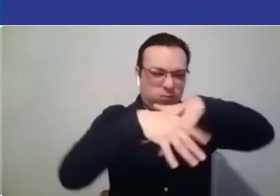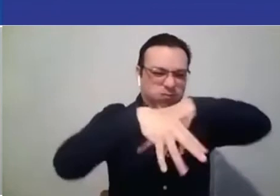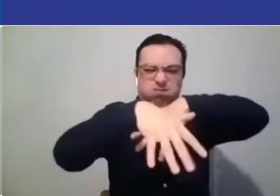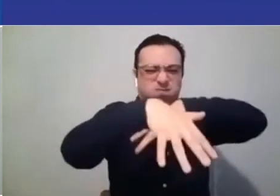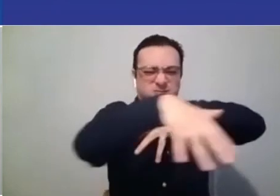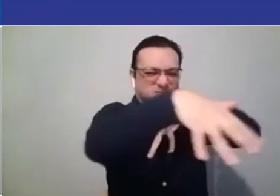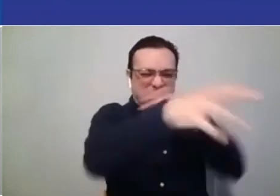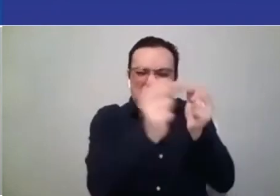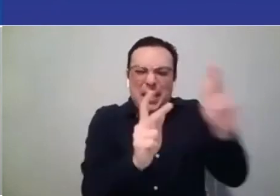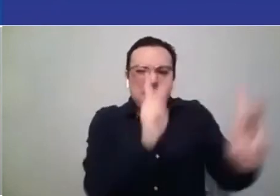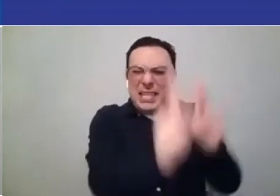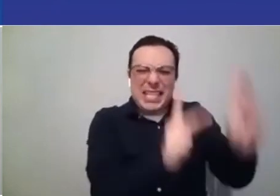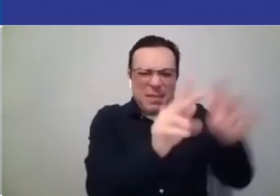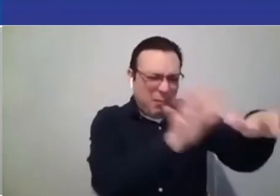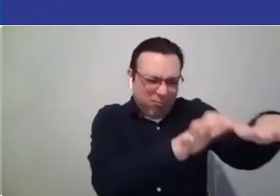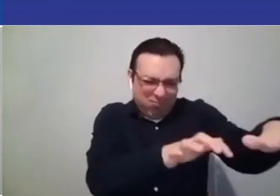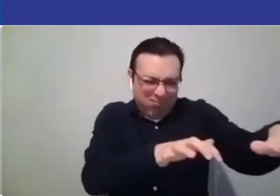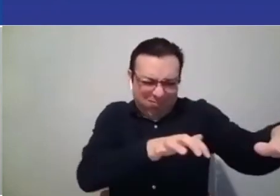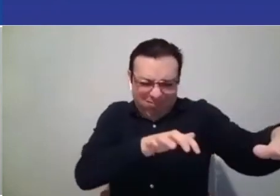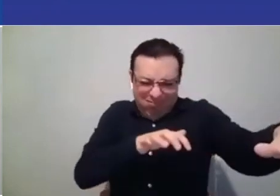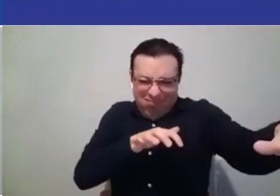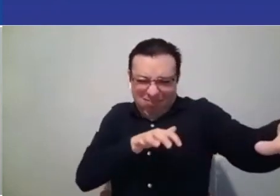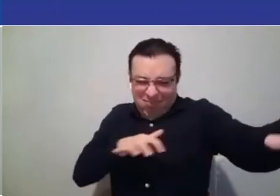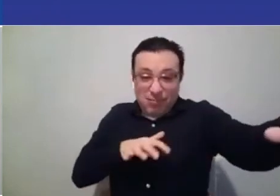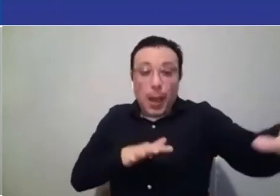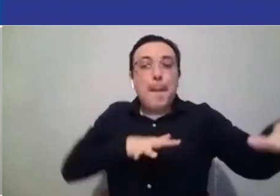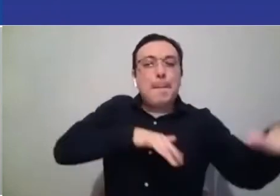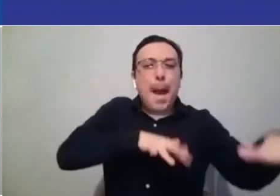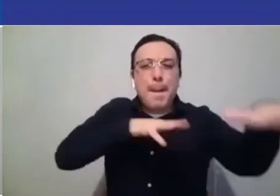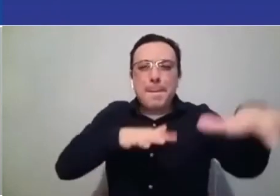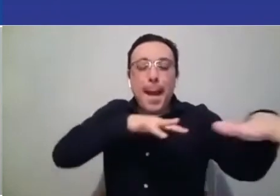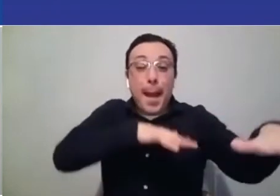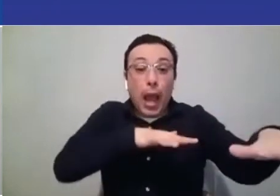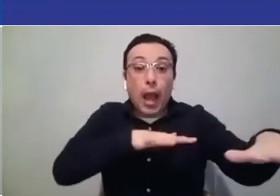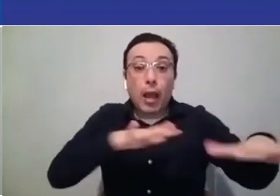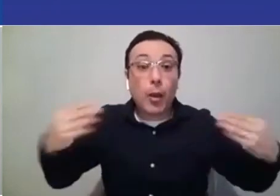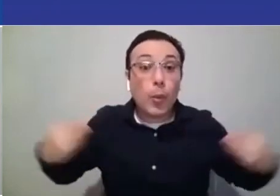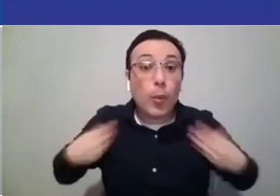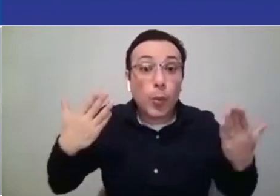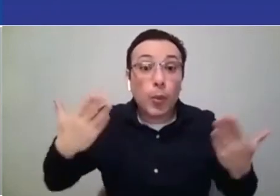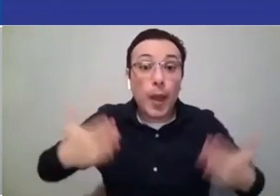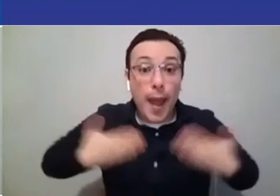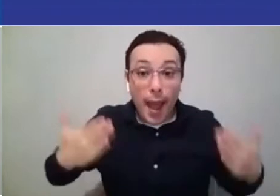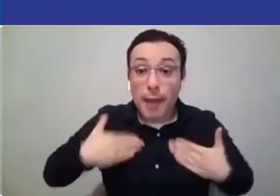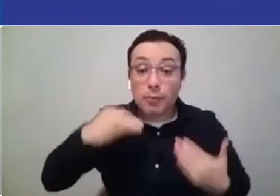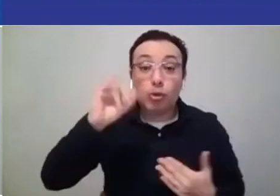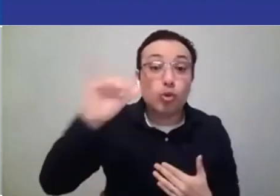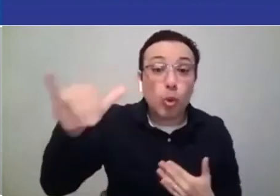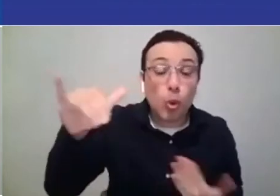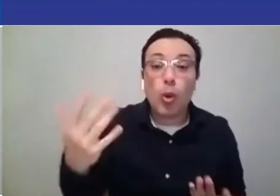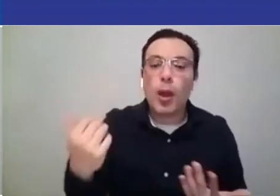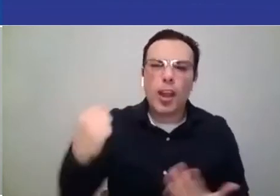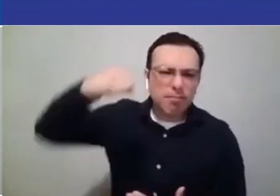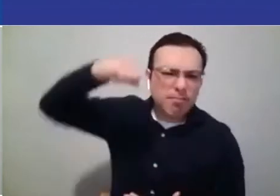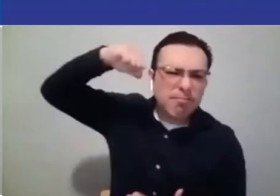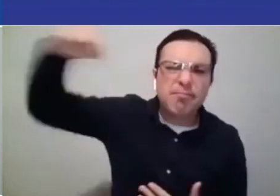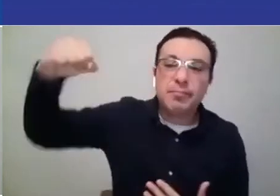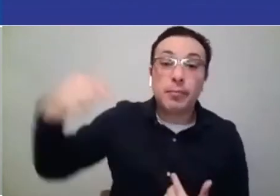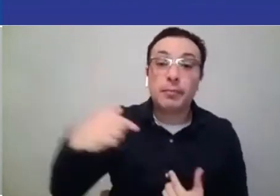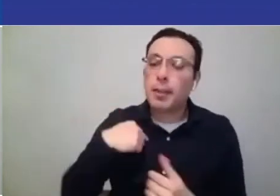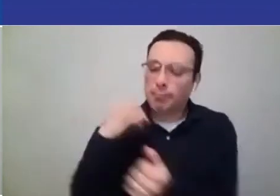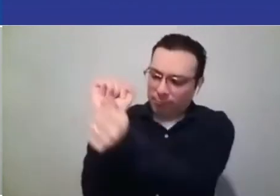want of a better word, this fleshly expression of joy, but also of resistance,